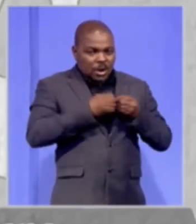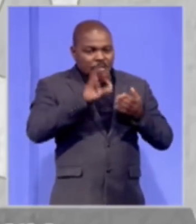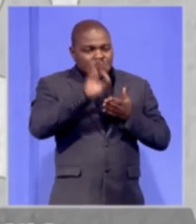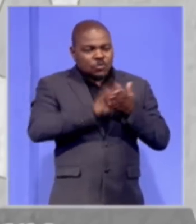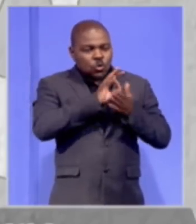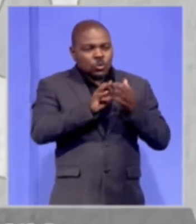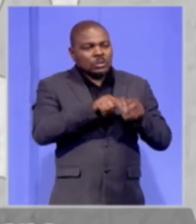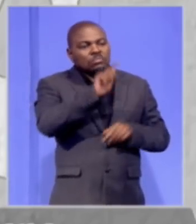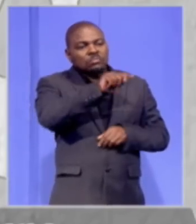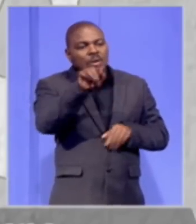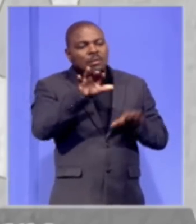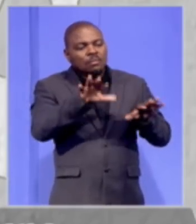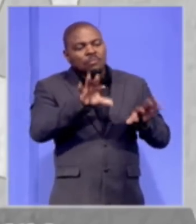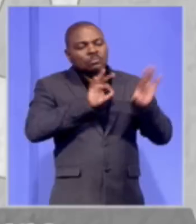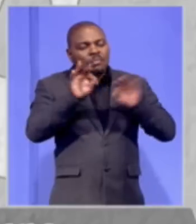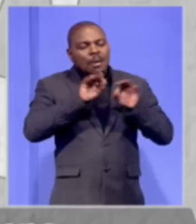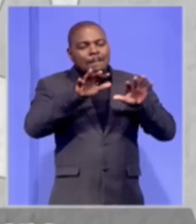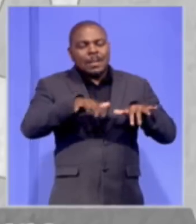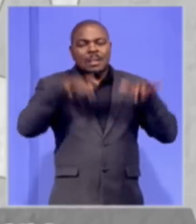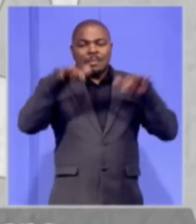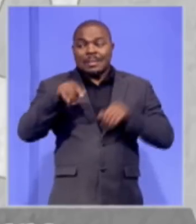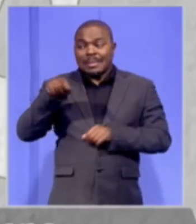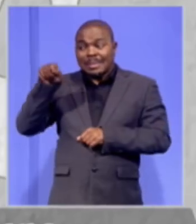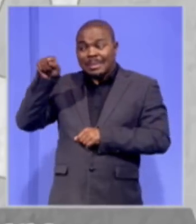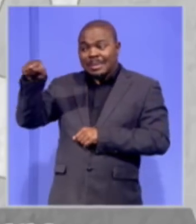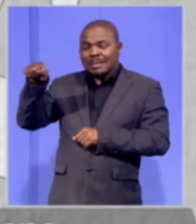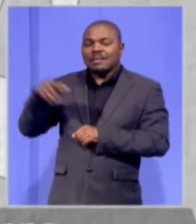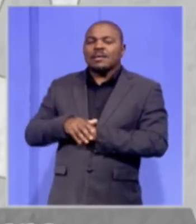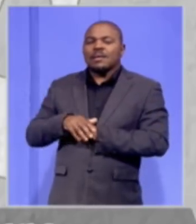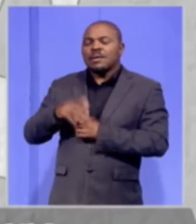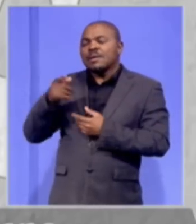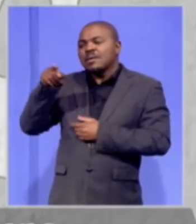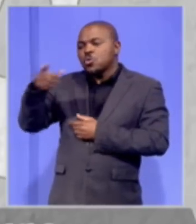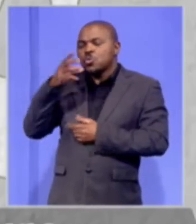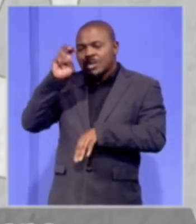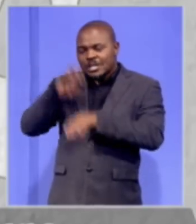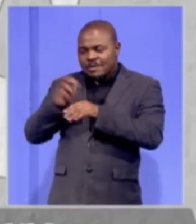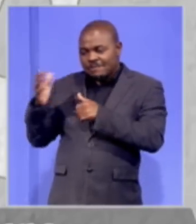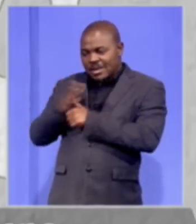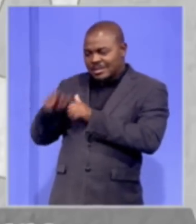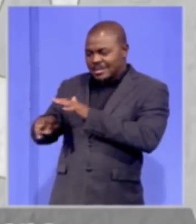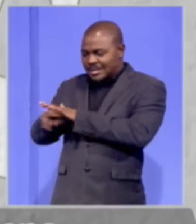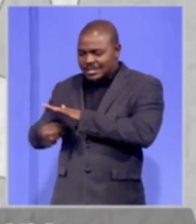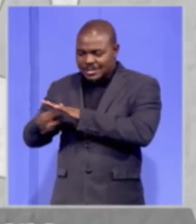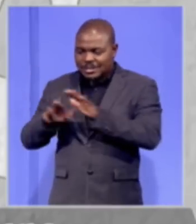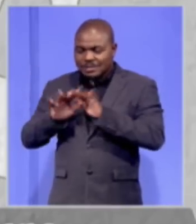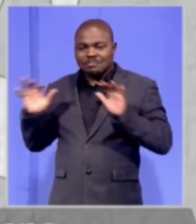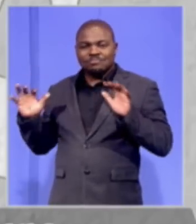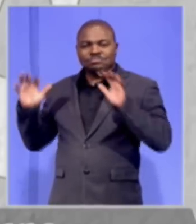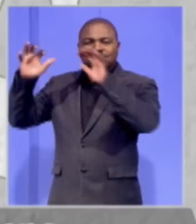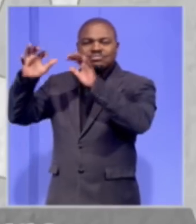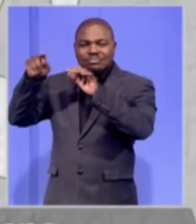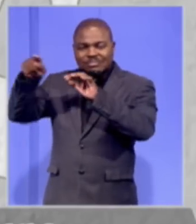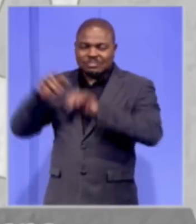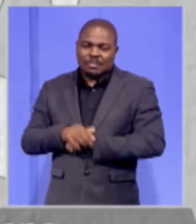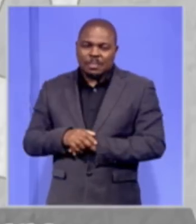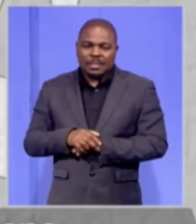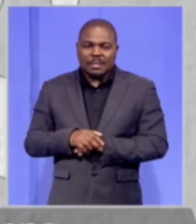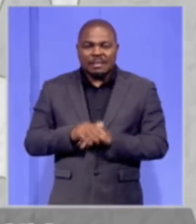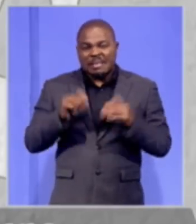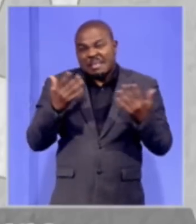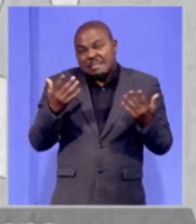batho ba yang parlamenteng. Botswana le tlameha le be batho ba emang mabatoweng mane mme ka baka leo ntle le hore mohlomong